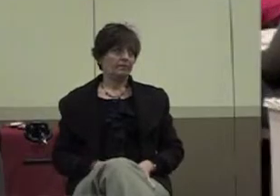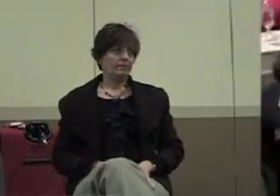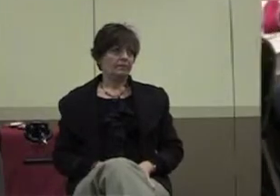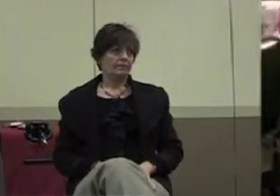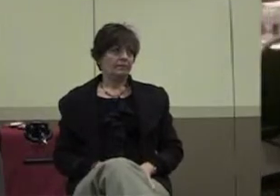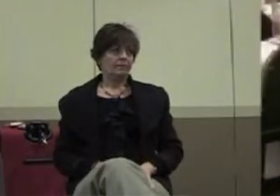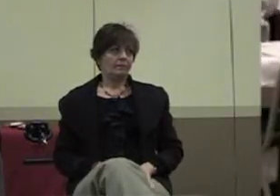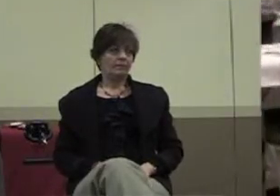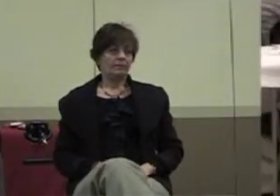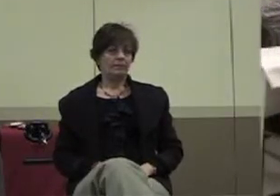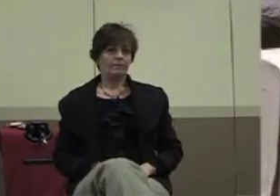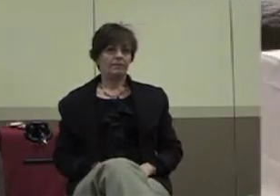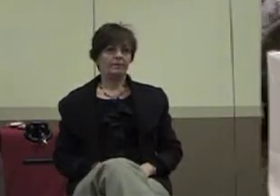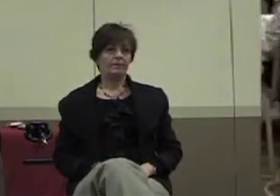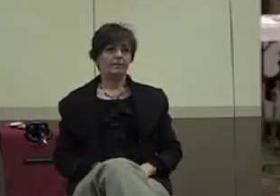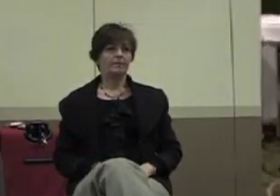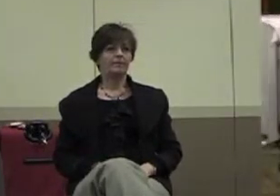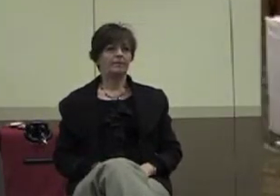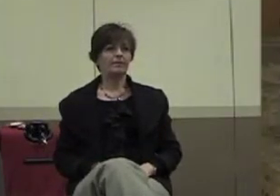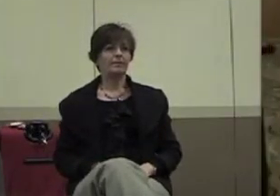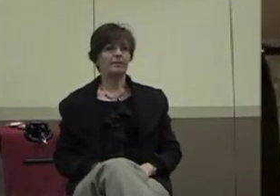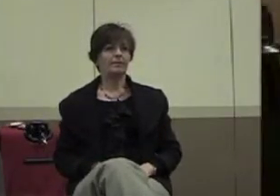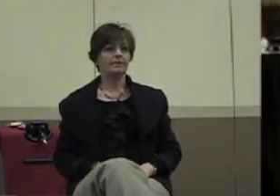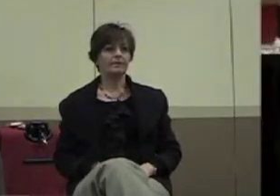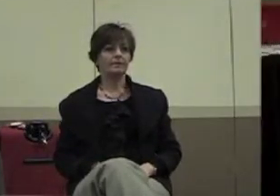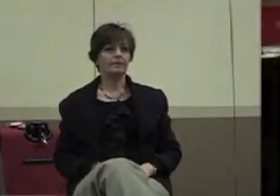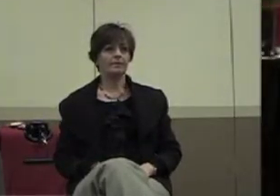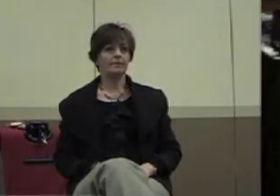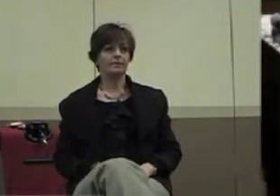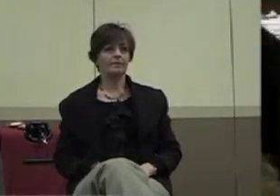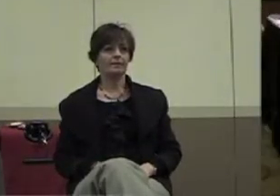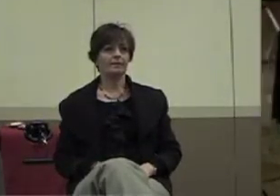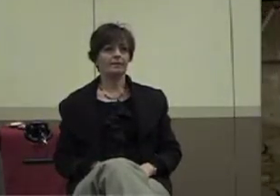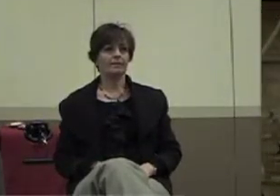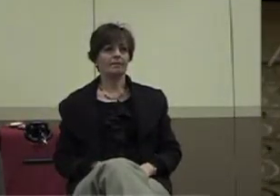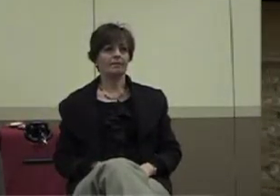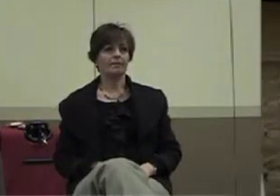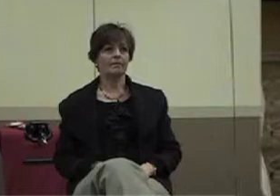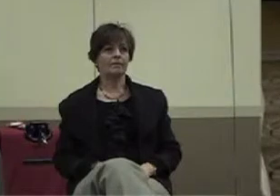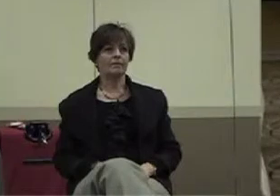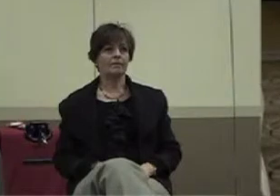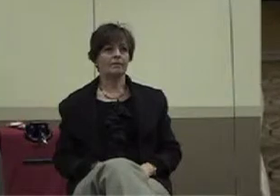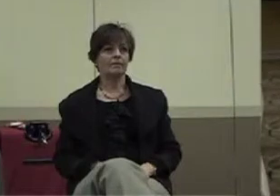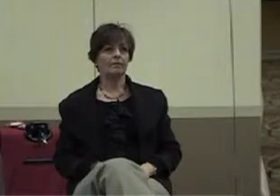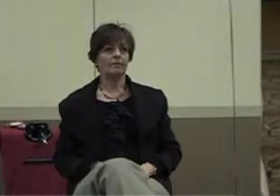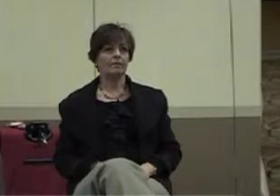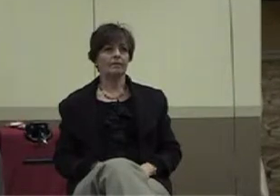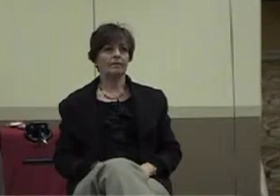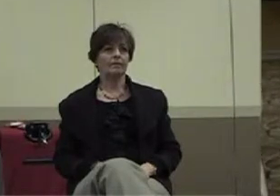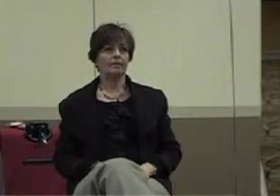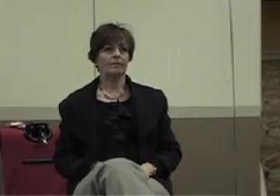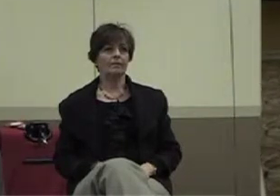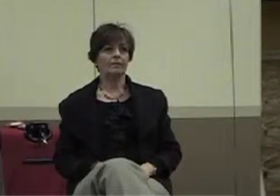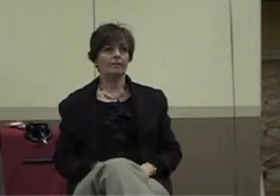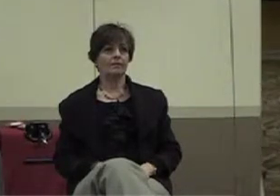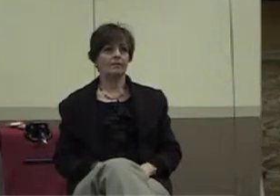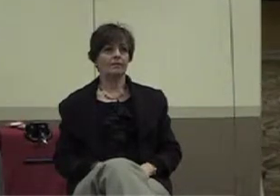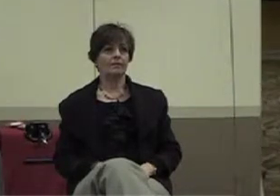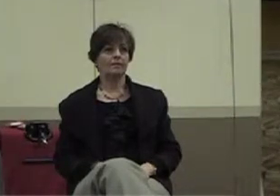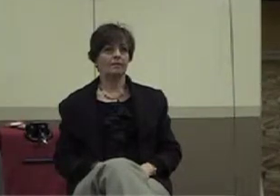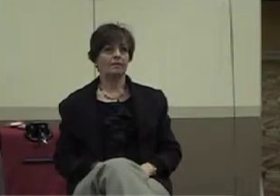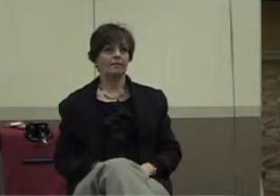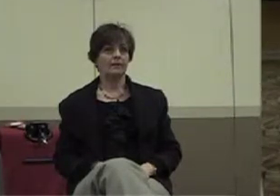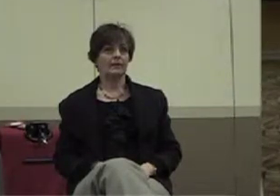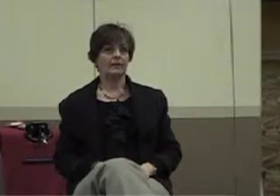Oh, wow. Cool. Dowel rods and stars. You had money. I don't have money. Well, you know, from the grant.